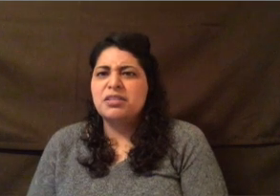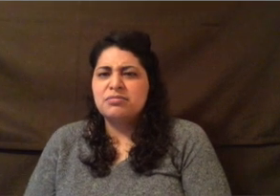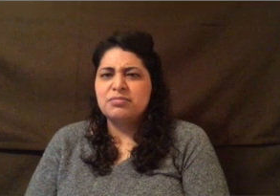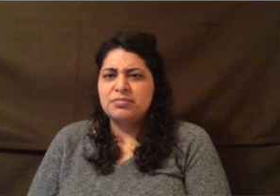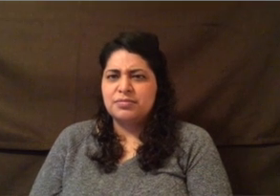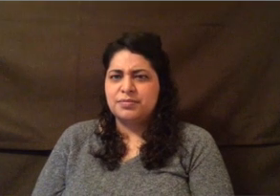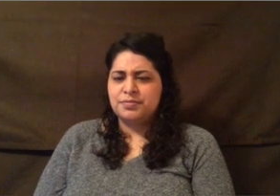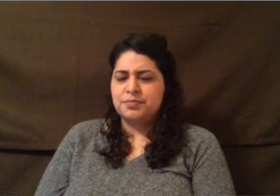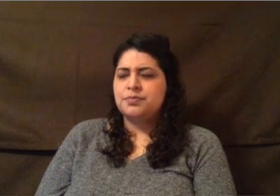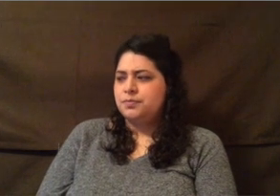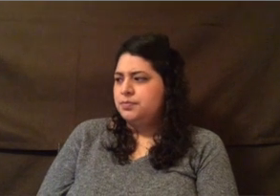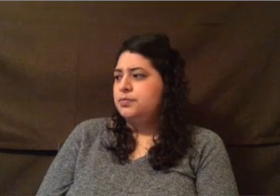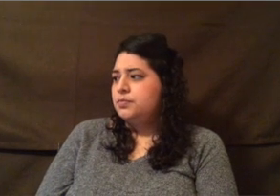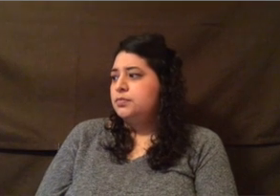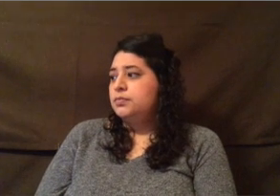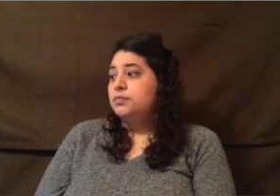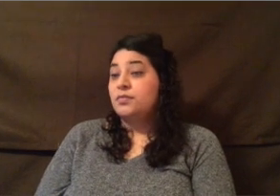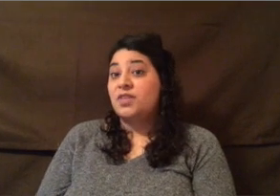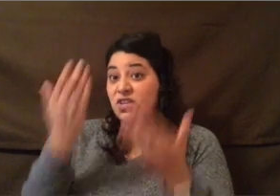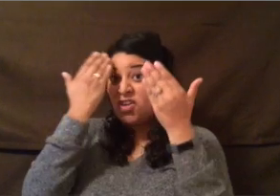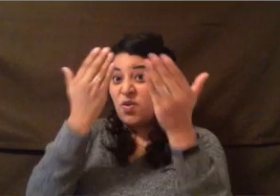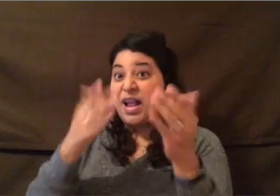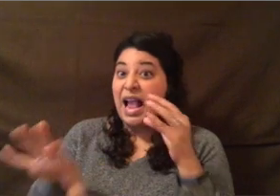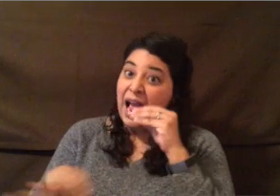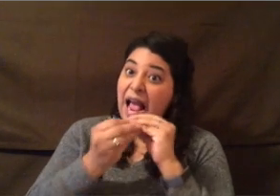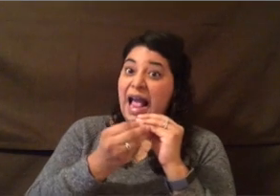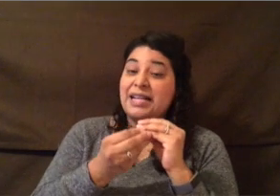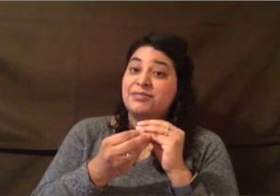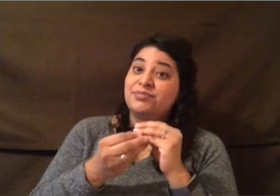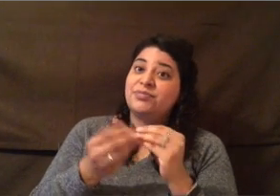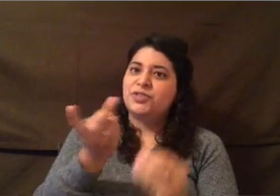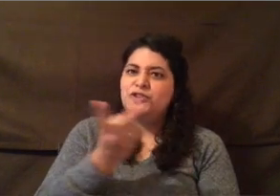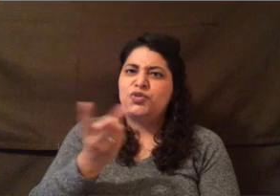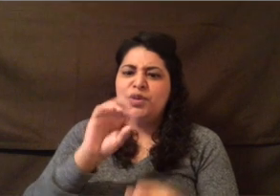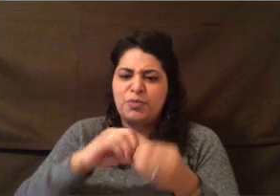Okay, so go ahead and add those two numbers together.